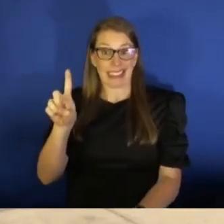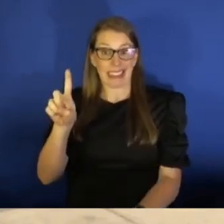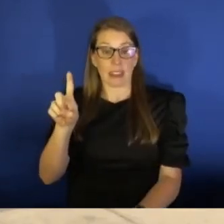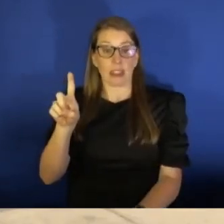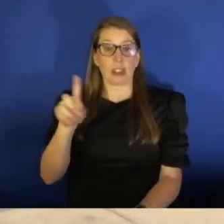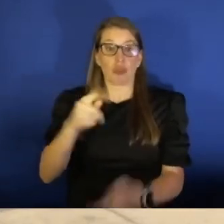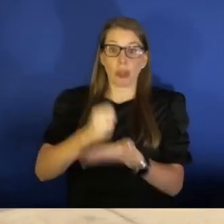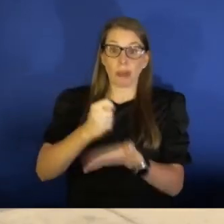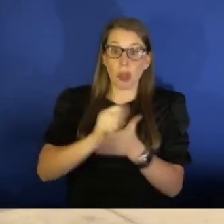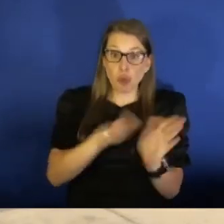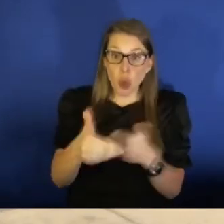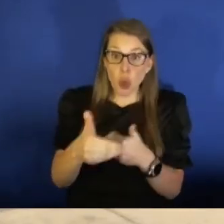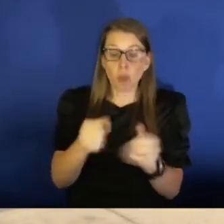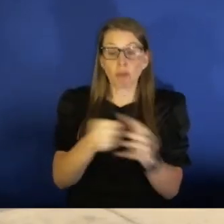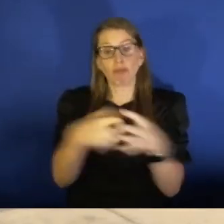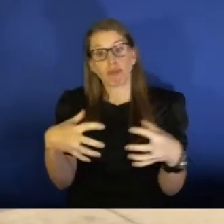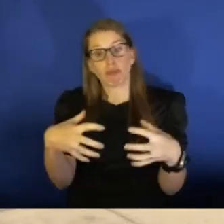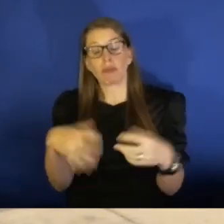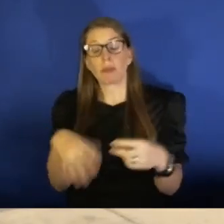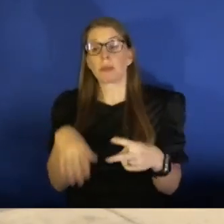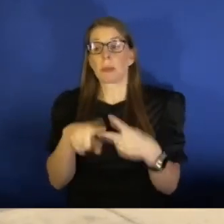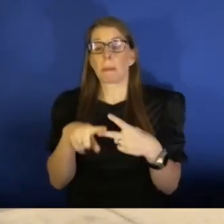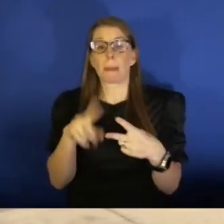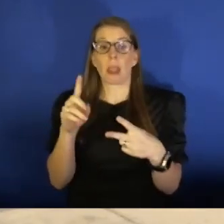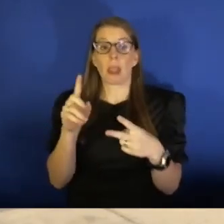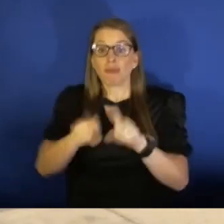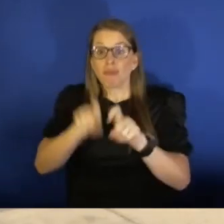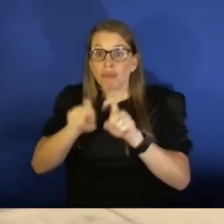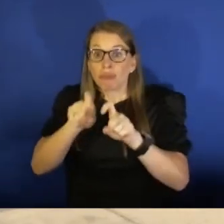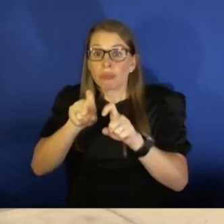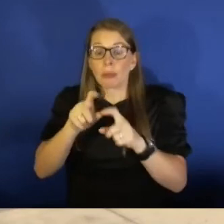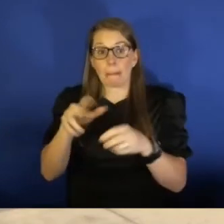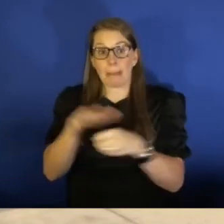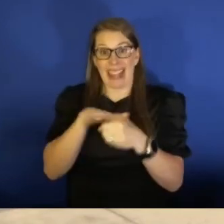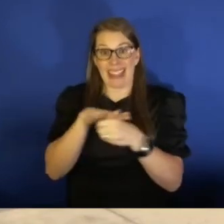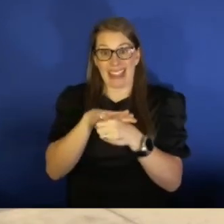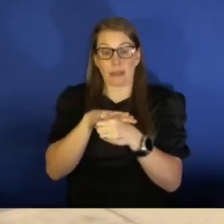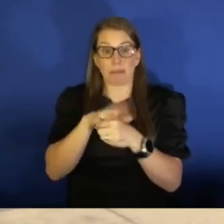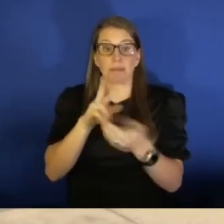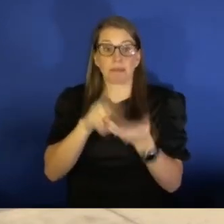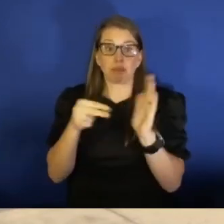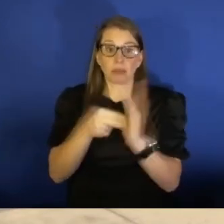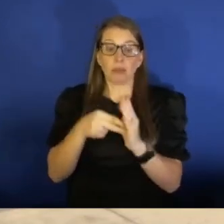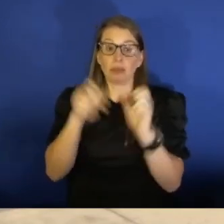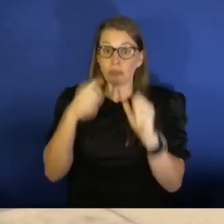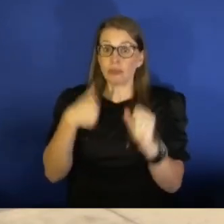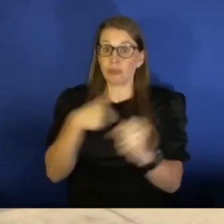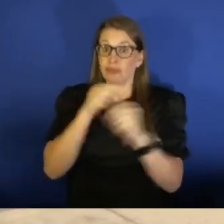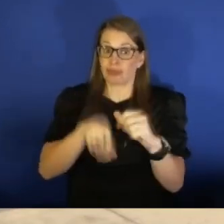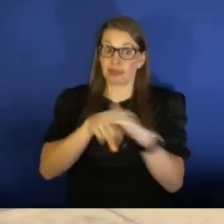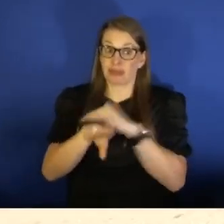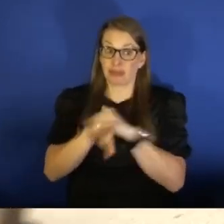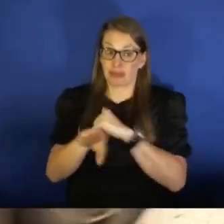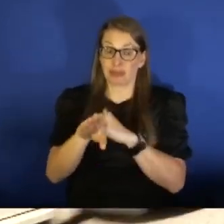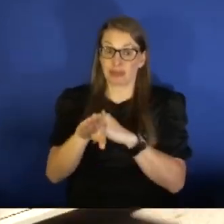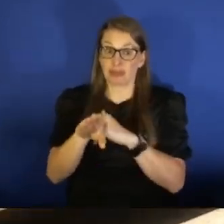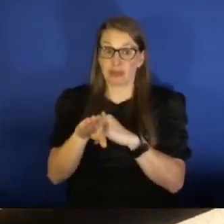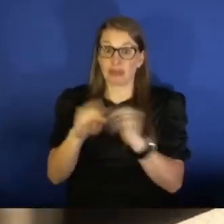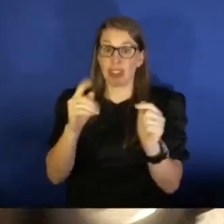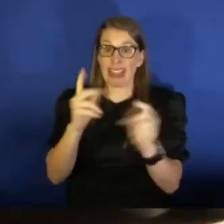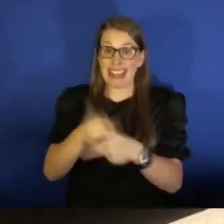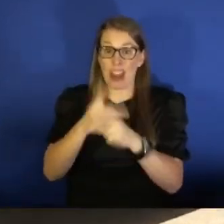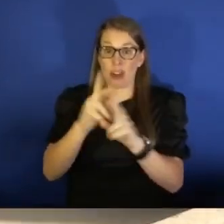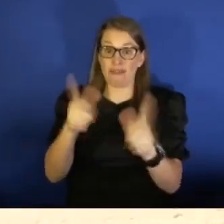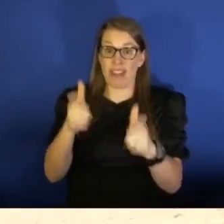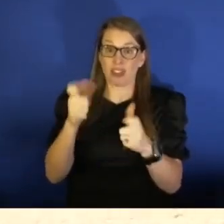rooms and trauma bays, triage spaces, will allow us to access and provide care quicker to patients. Now in the short